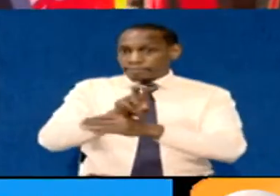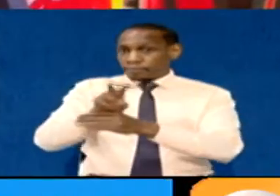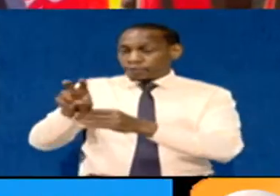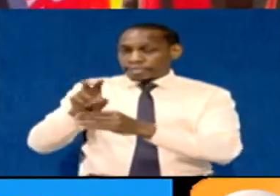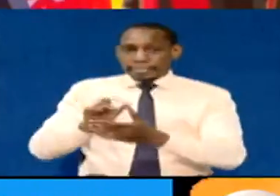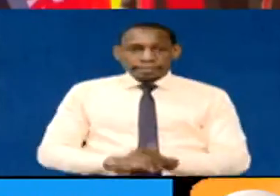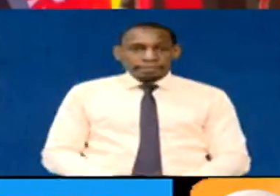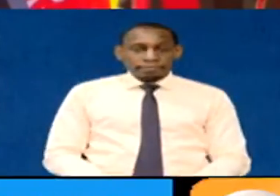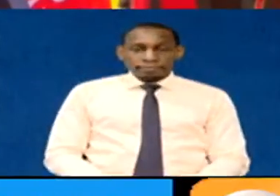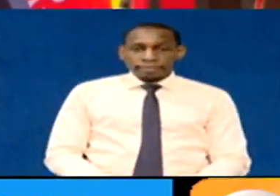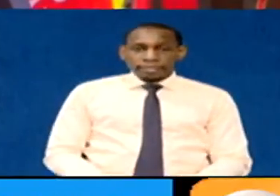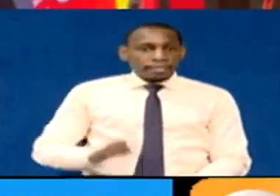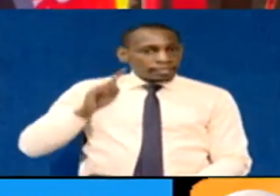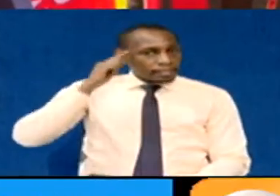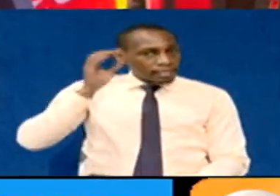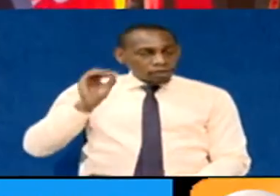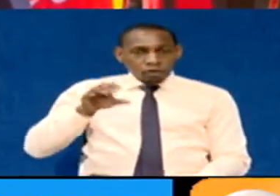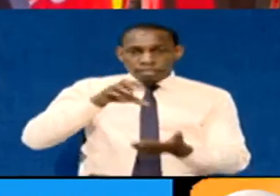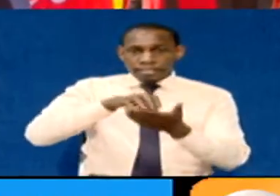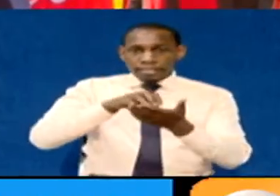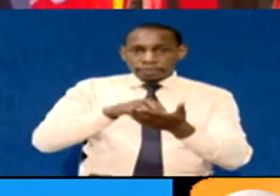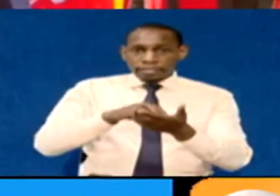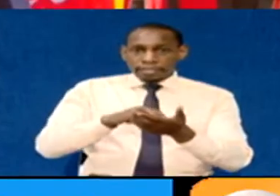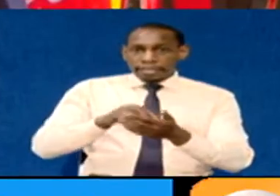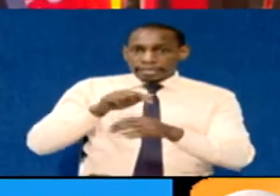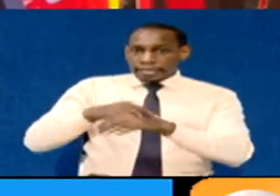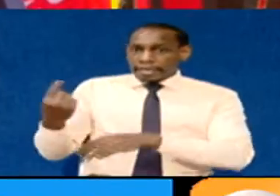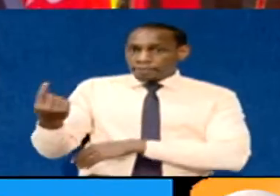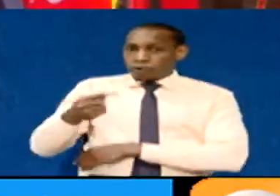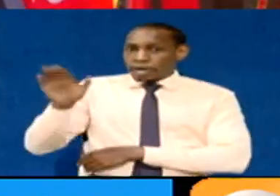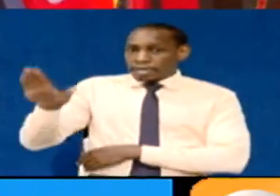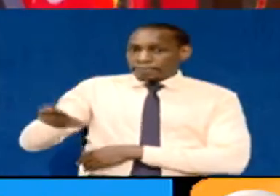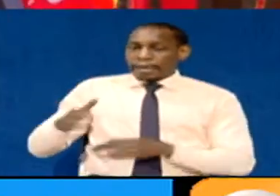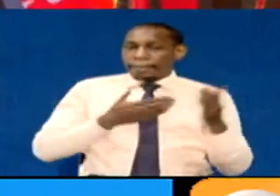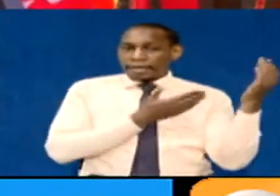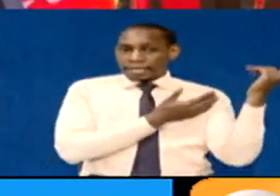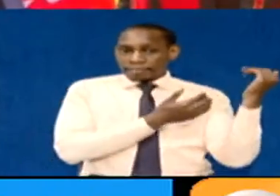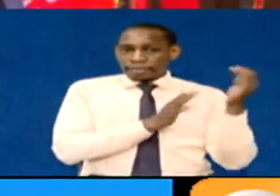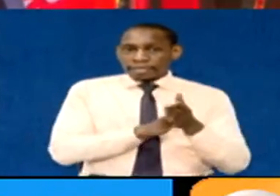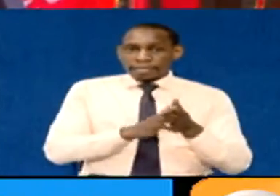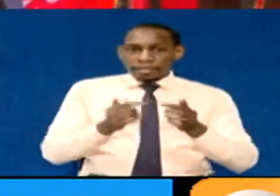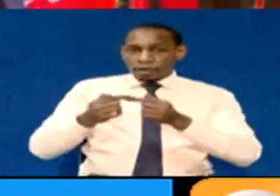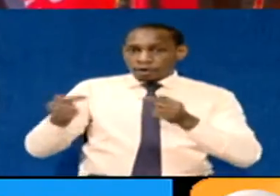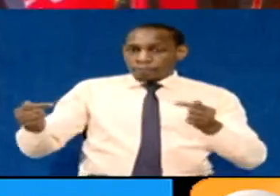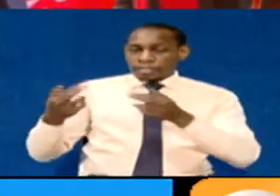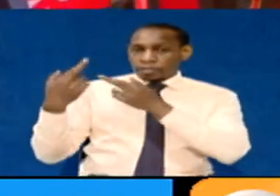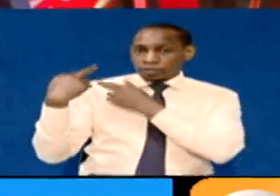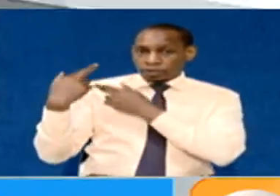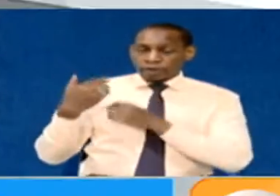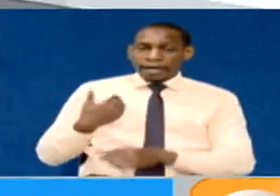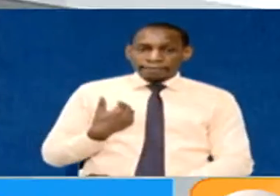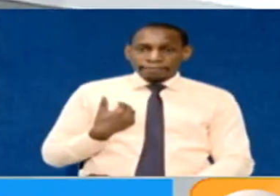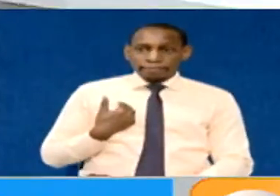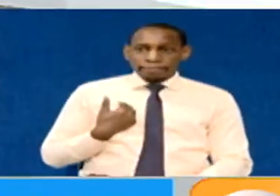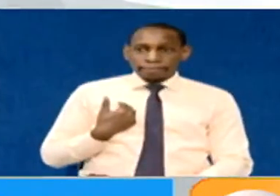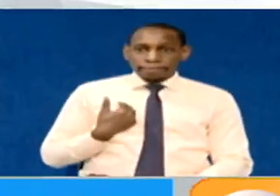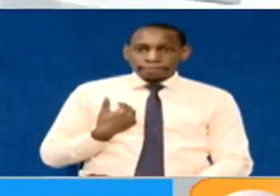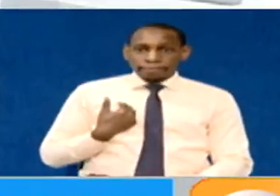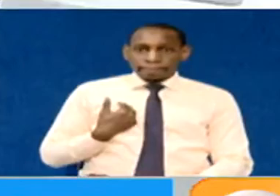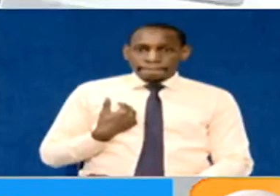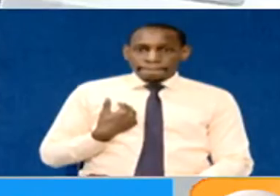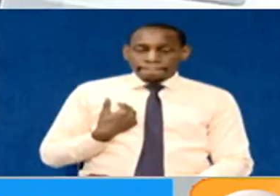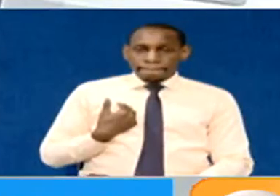it would have been a scenario where only parliament is expected to play that opposition role. And maybe it's a